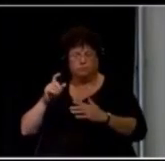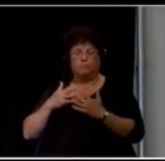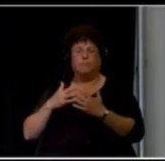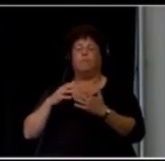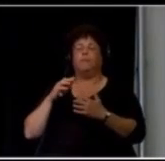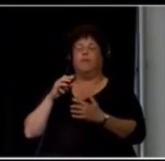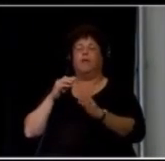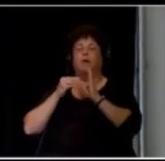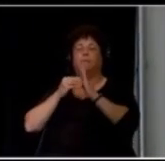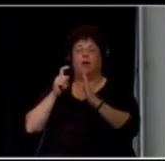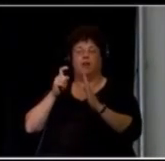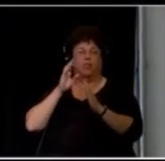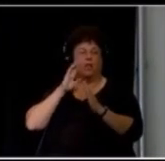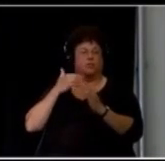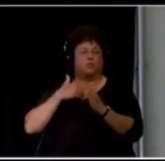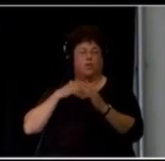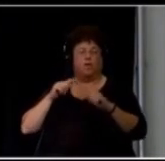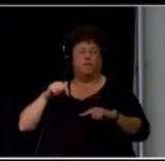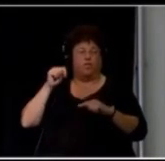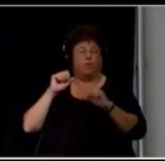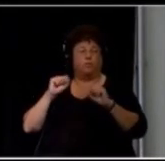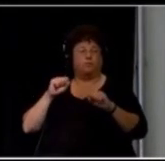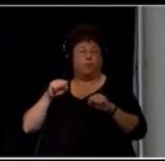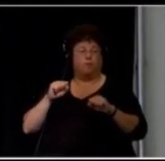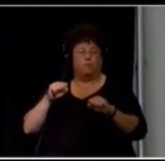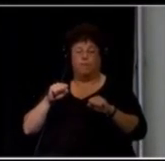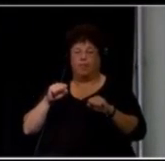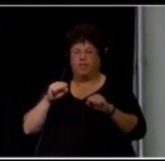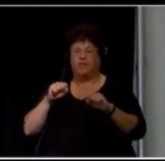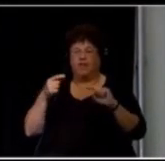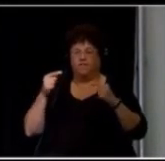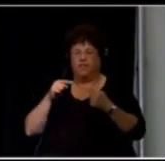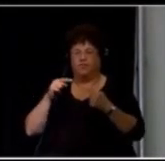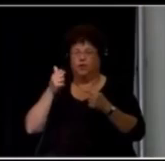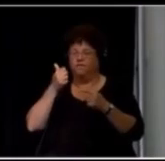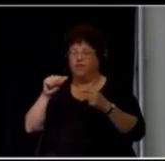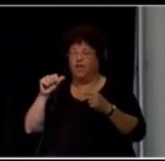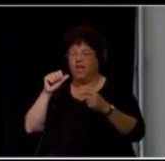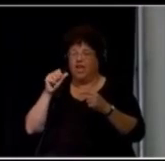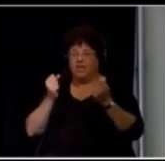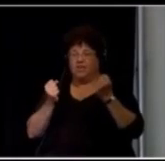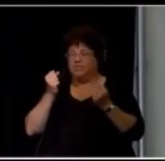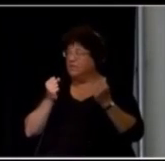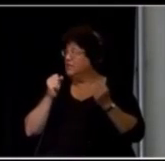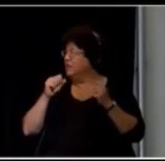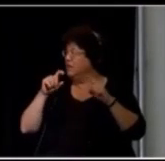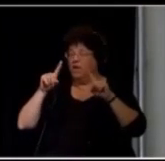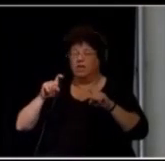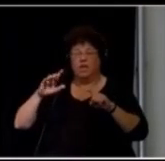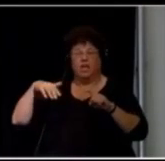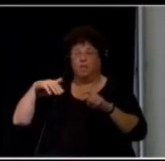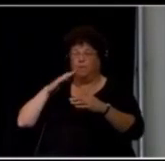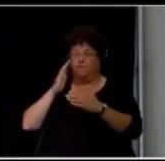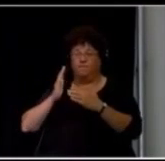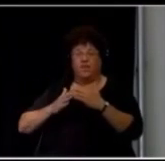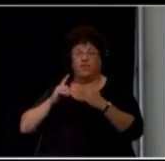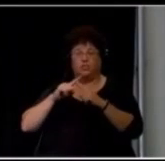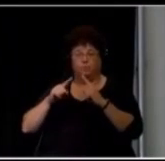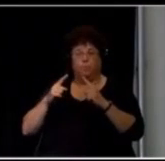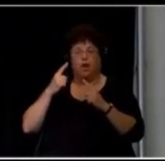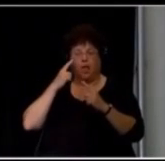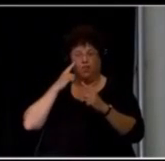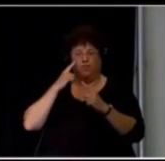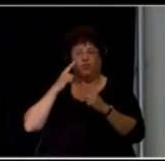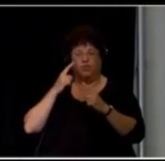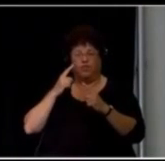think, will have the lowest probability of injury of any sedan. The tests haven't been completed yet, but I think